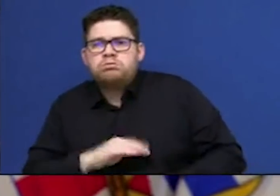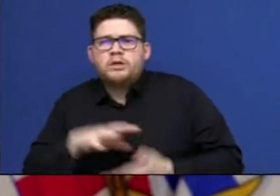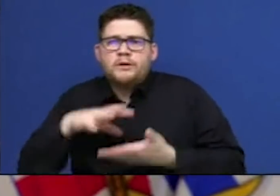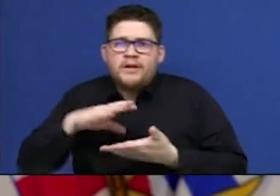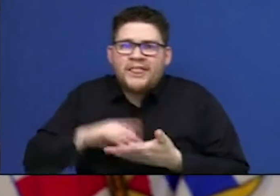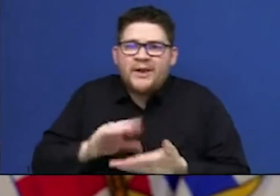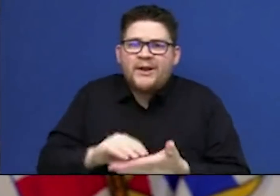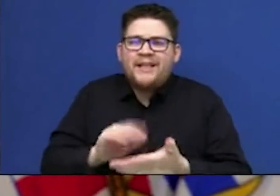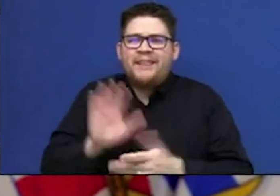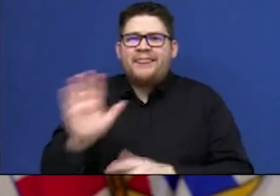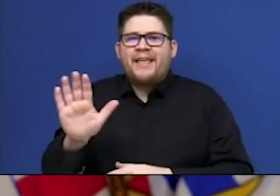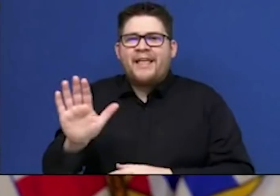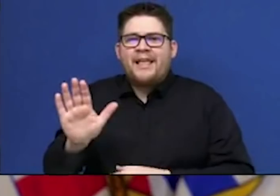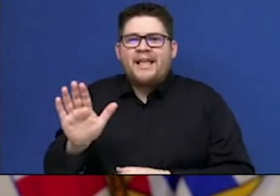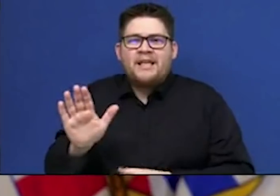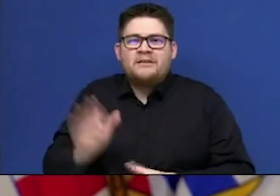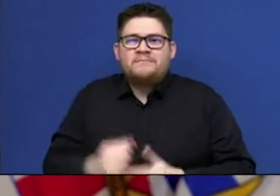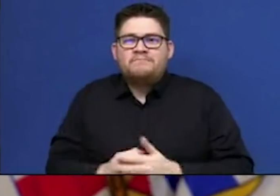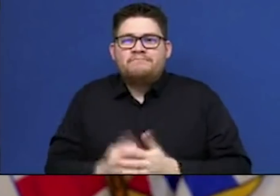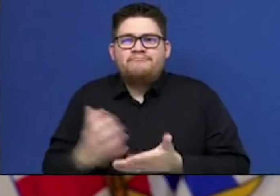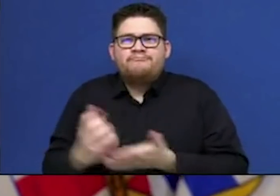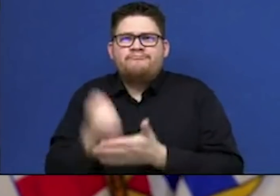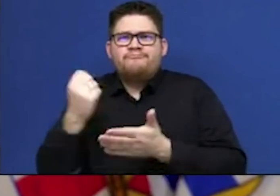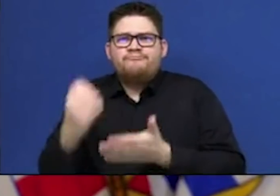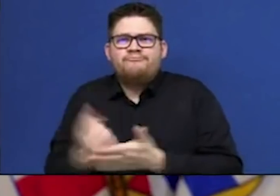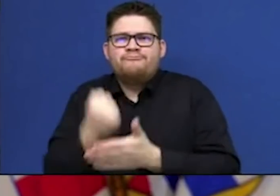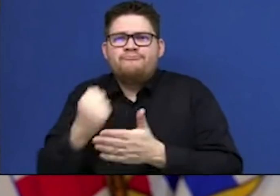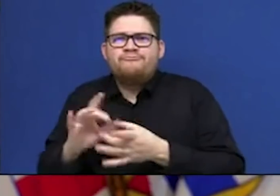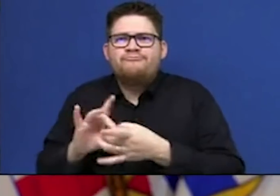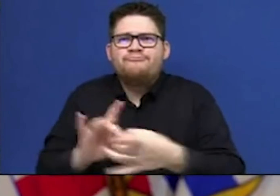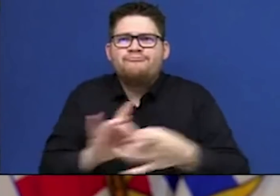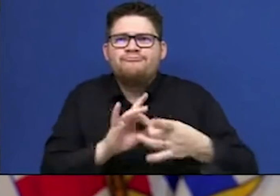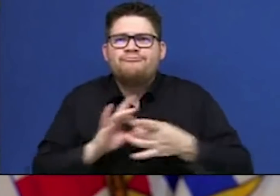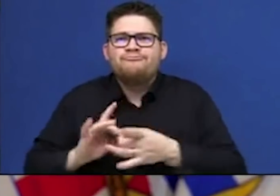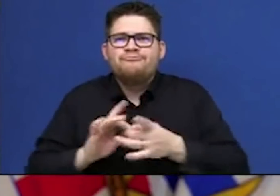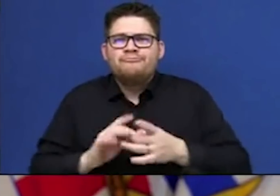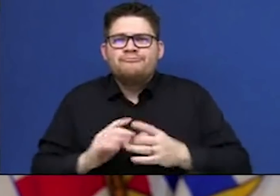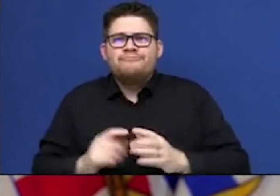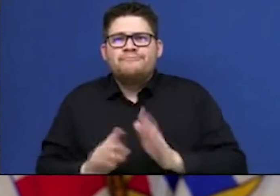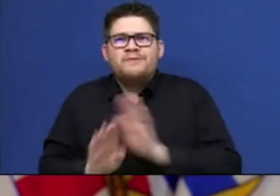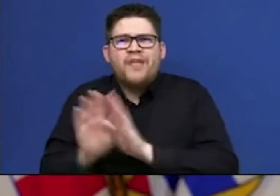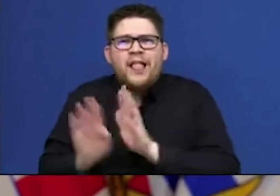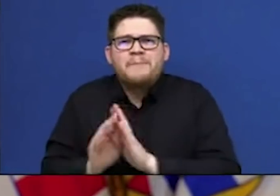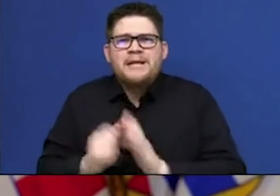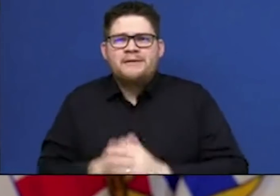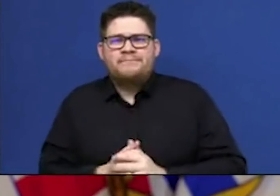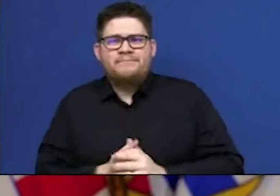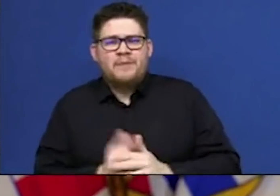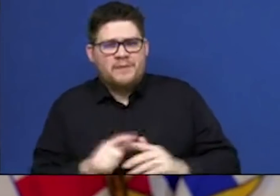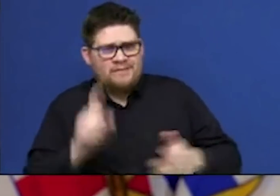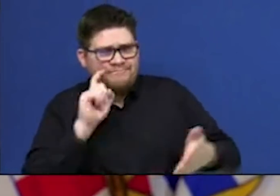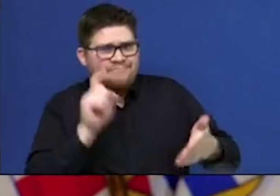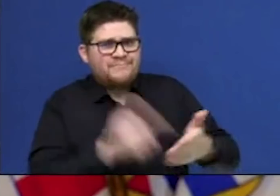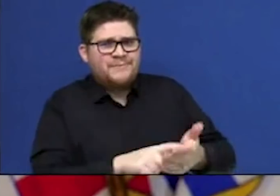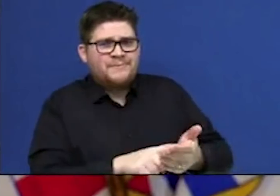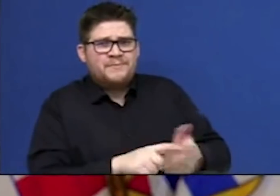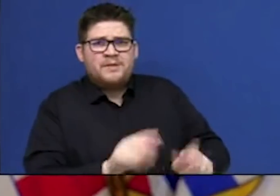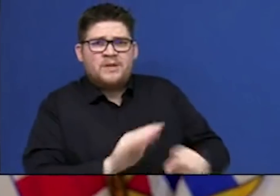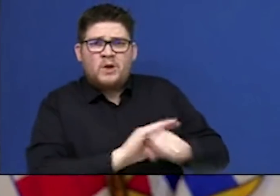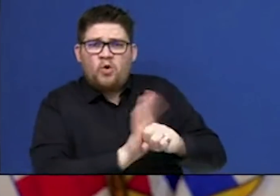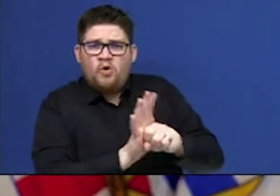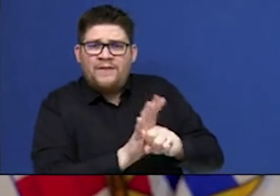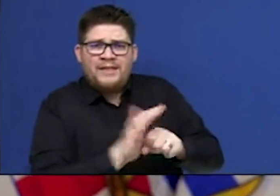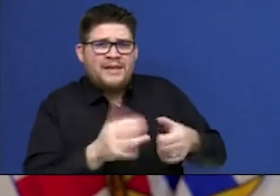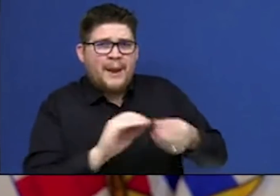of activities and changes and upgrades to the safety plans that were being made in the district,